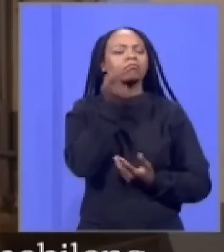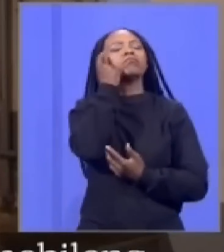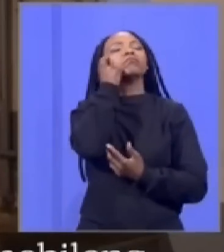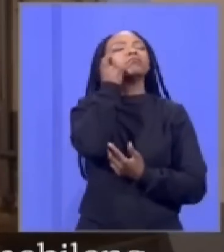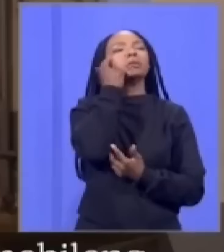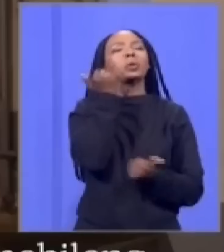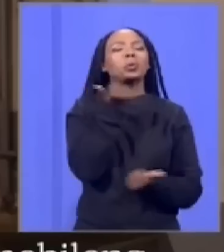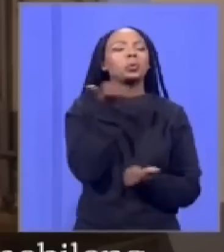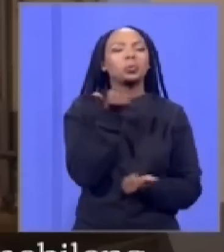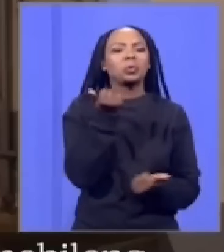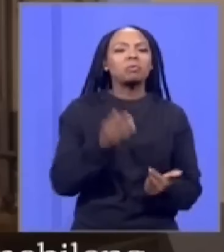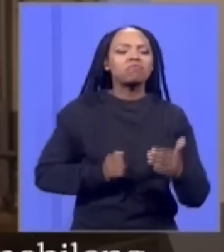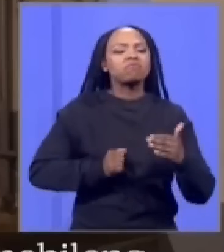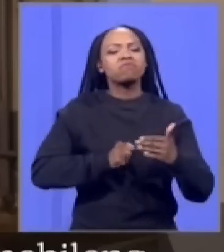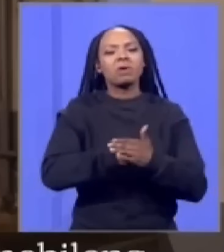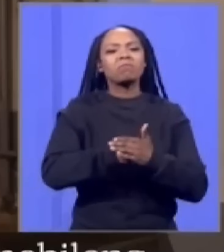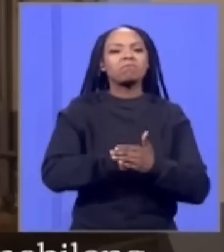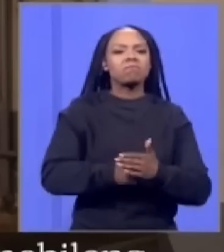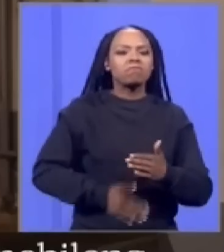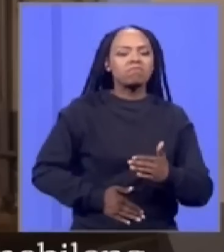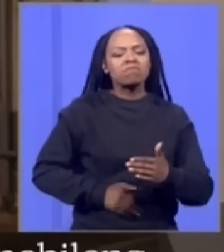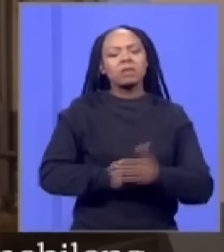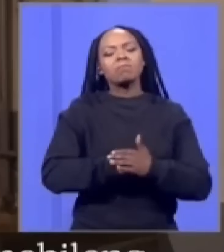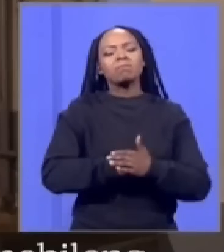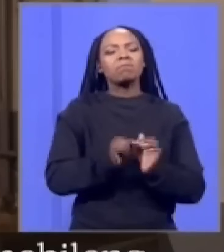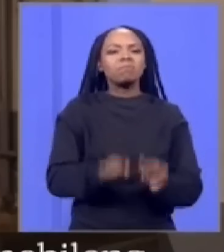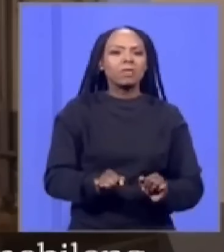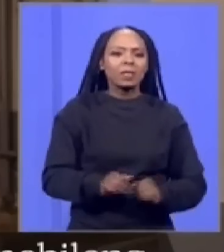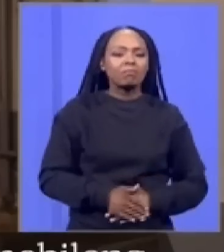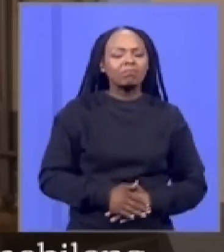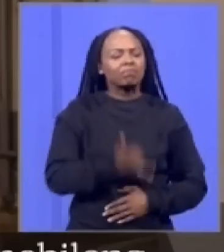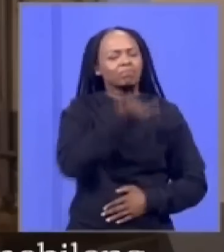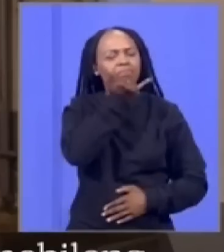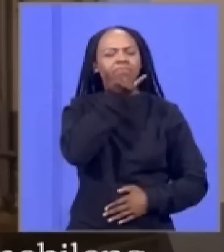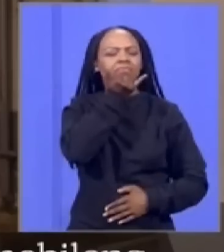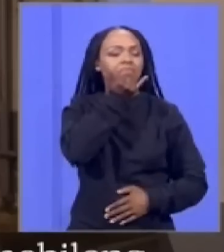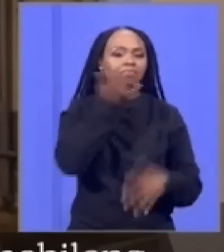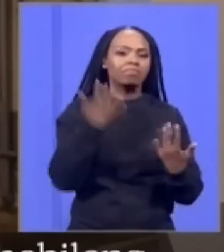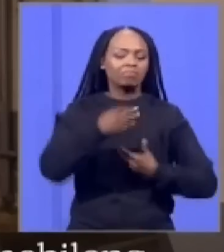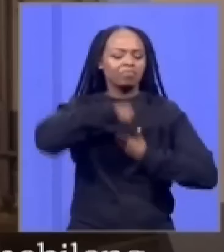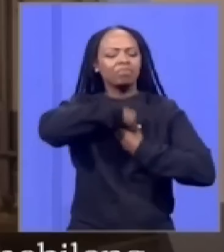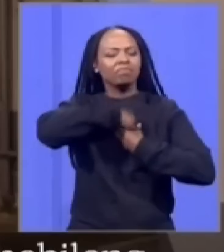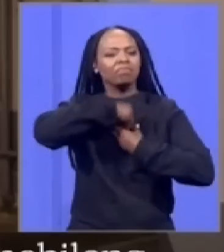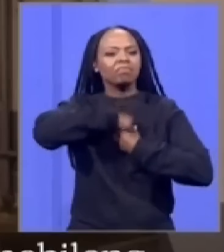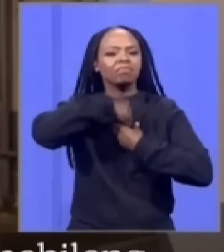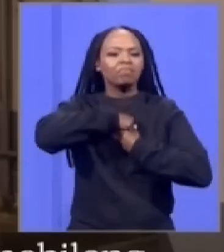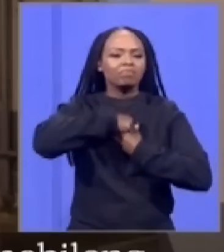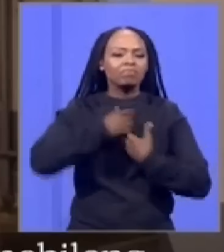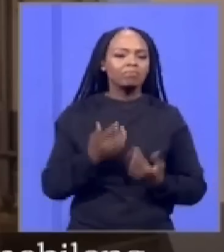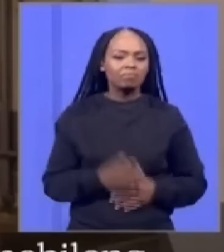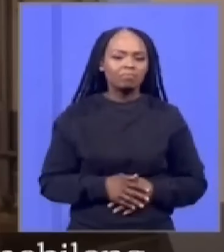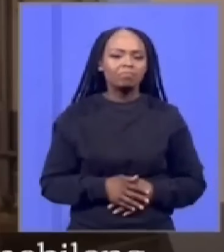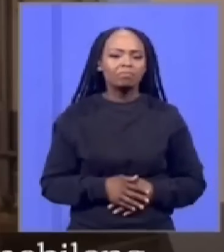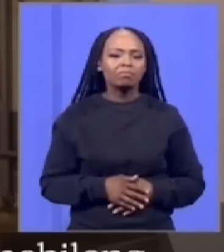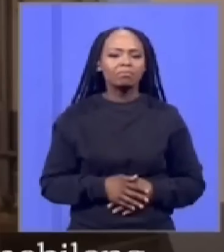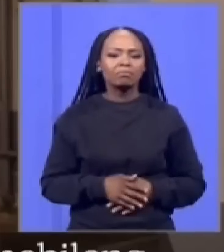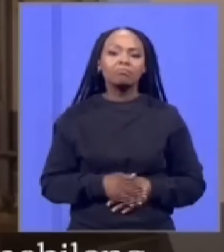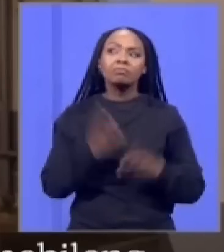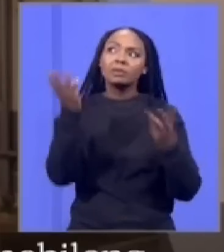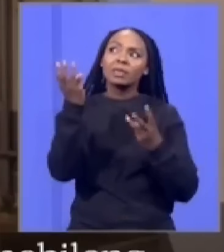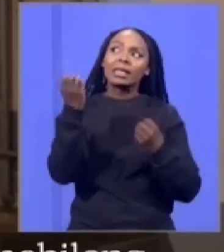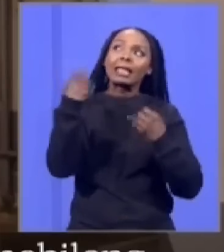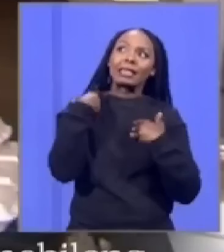so boitumelo bo tla fo botlhoko e tla mo gore boitumelo bo ga ba tlisiwa ke batho ba ke ne ke solofetse gore ka nna bone ba